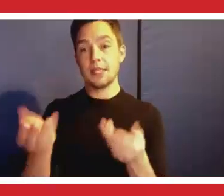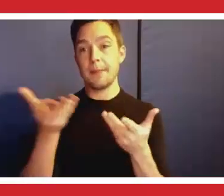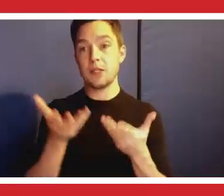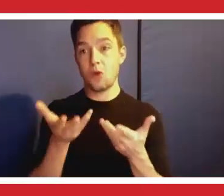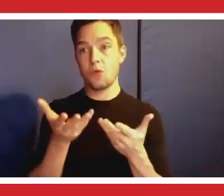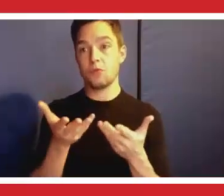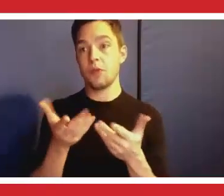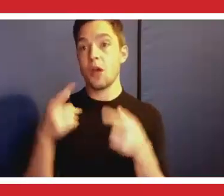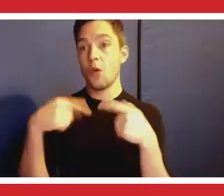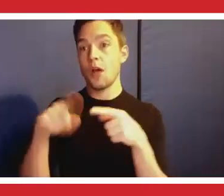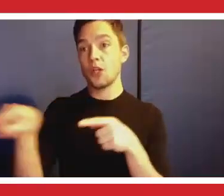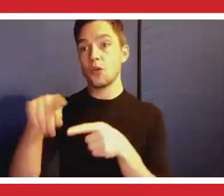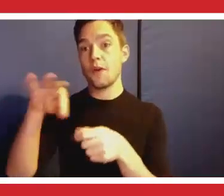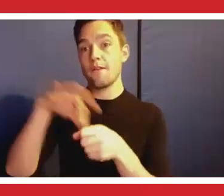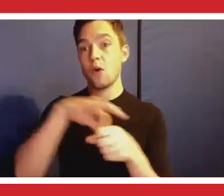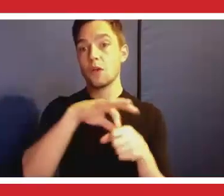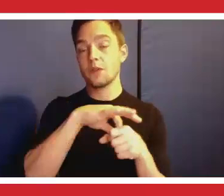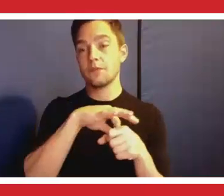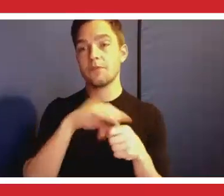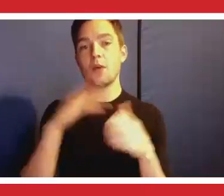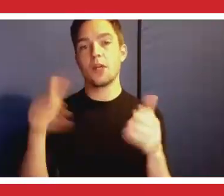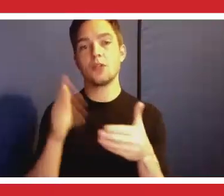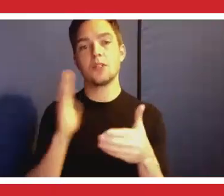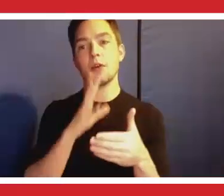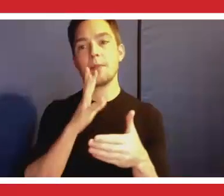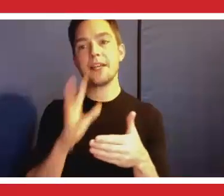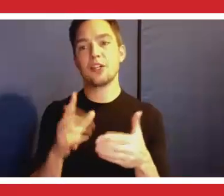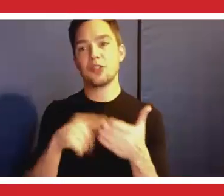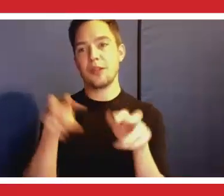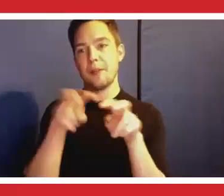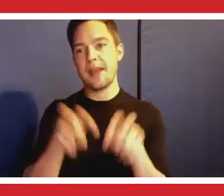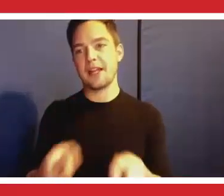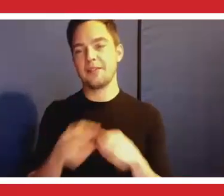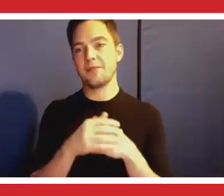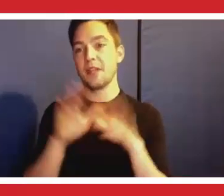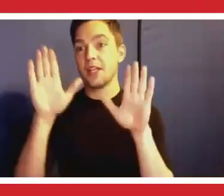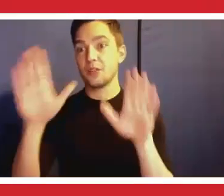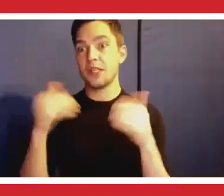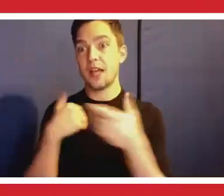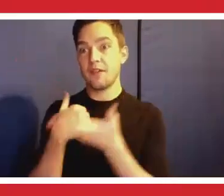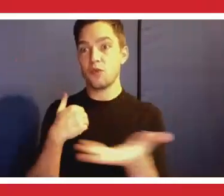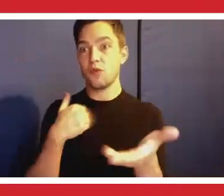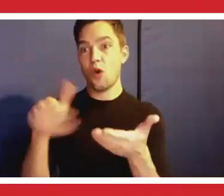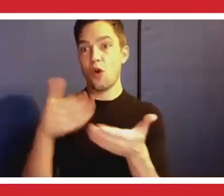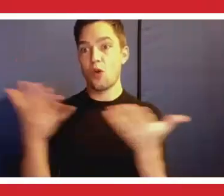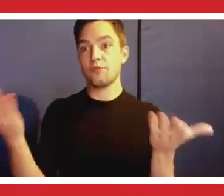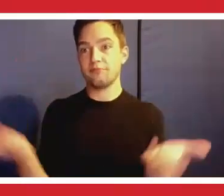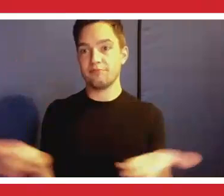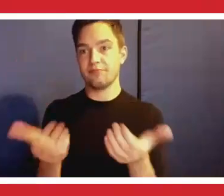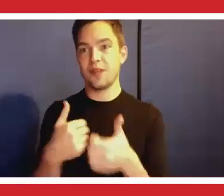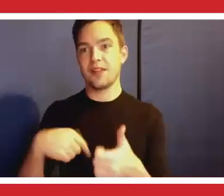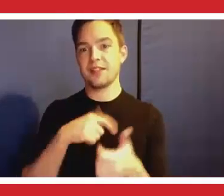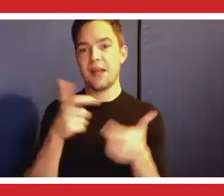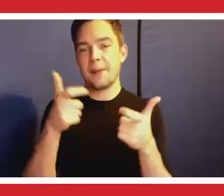while you're voting, I shall introduce our speakers for this panel. It's great to have you all with us. Great big